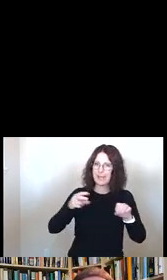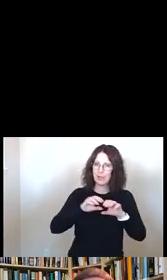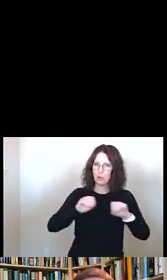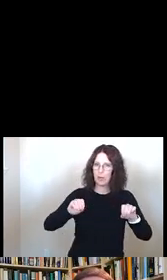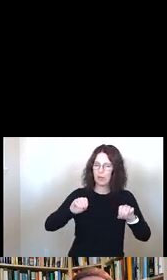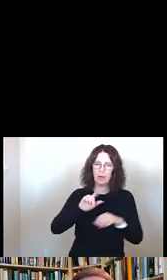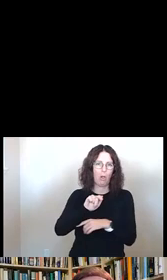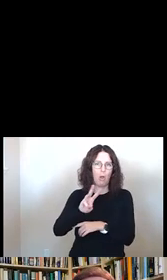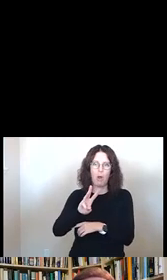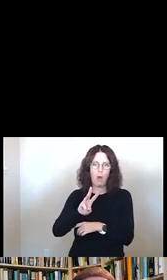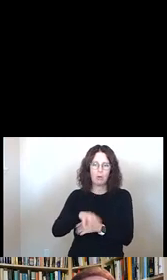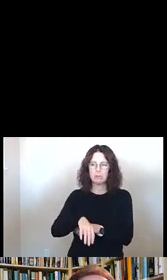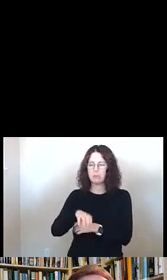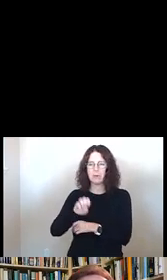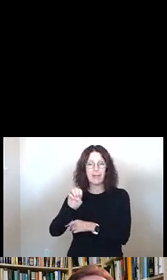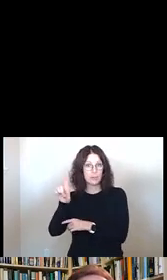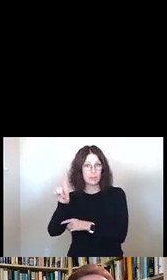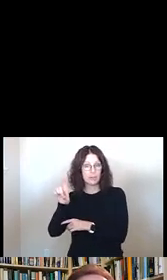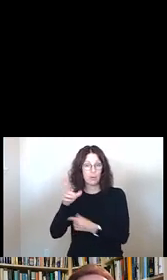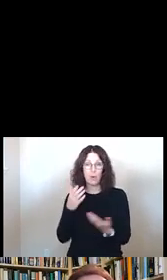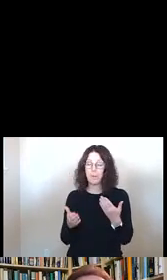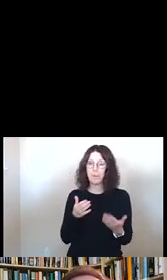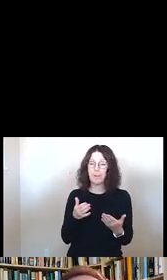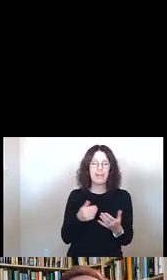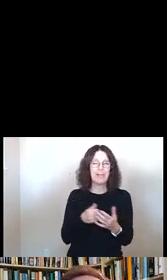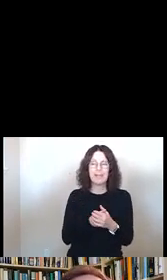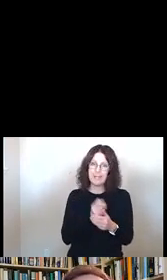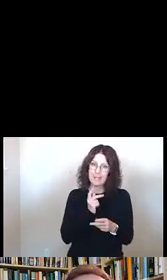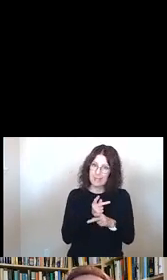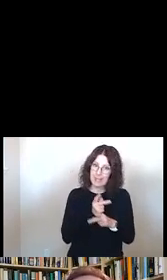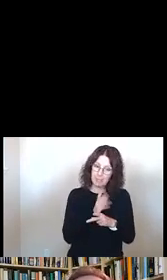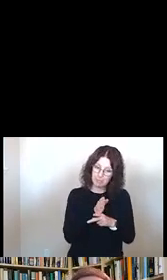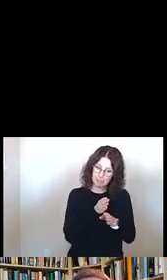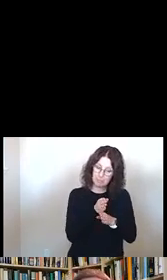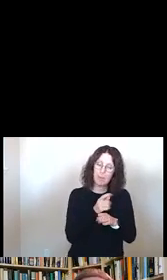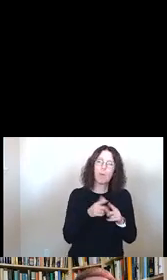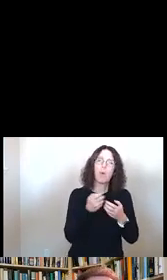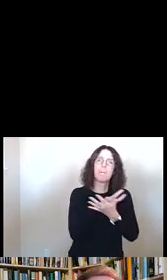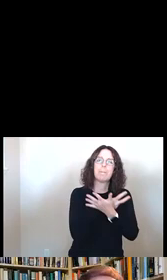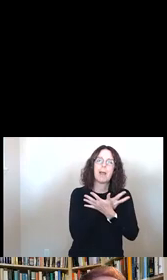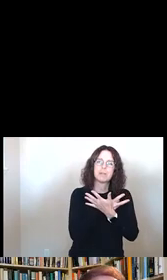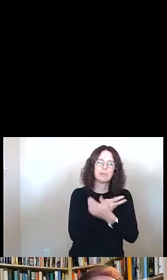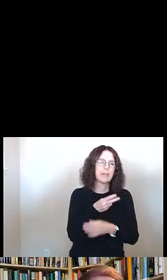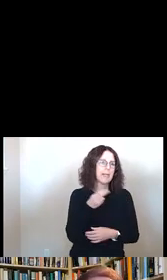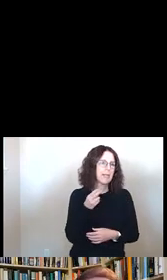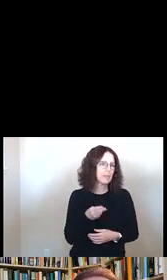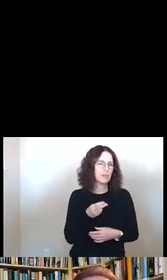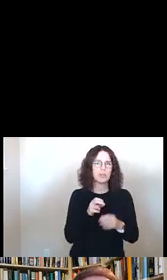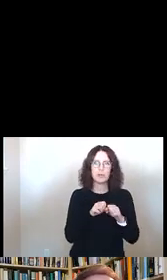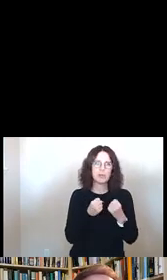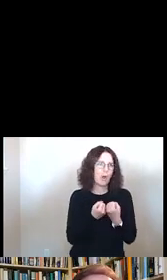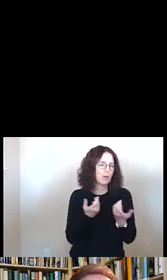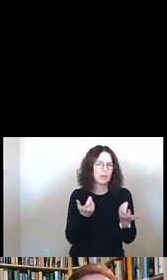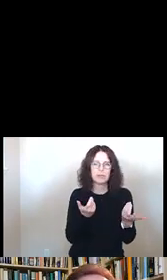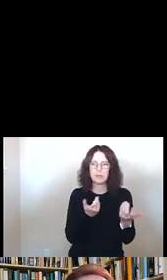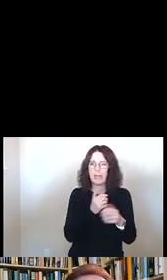to a master's degree in one of our disciplines in sociology or psychology or history or economics or English. And then after a master's, you